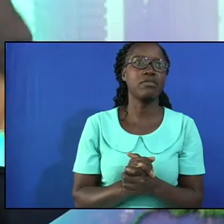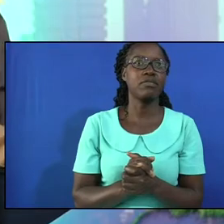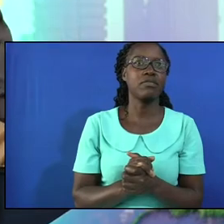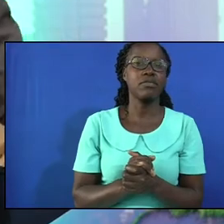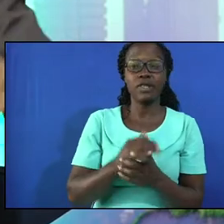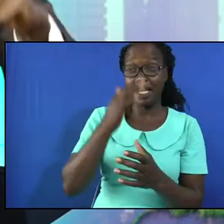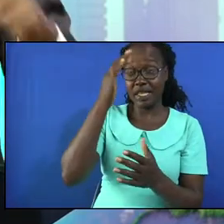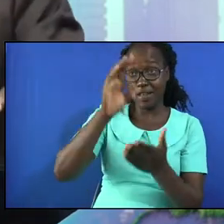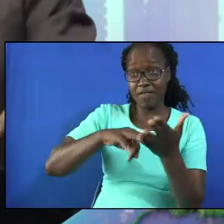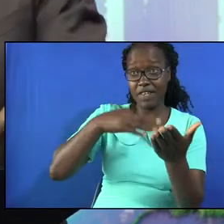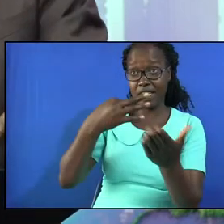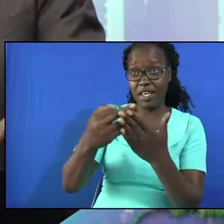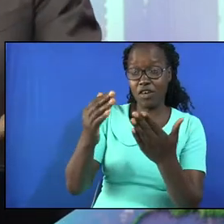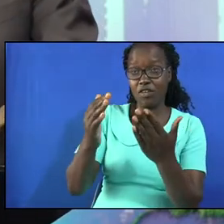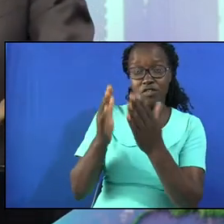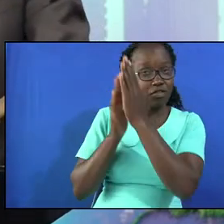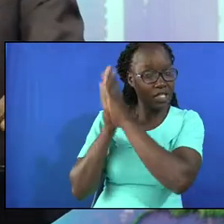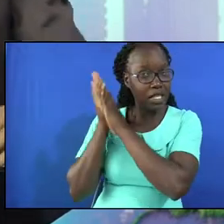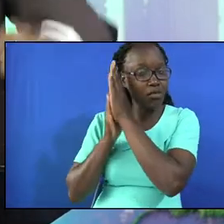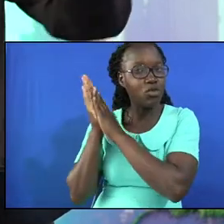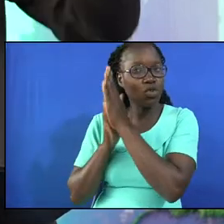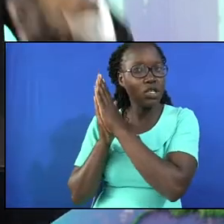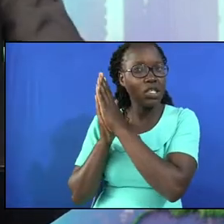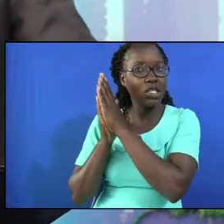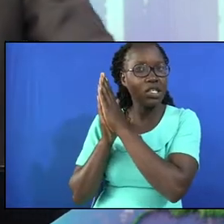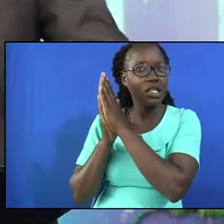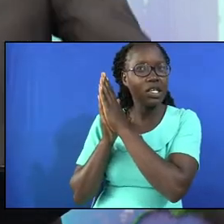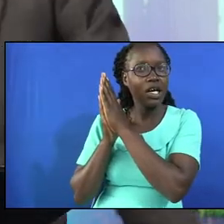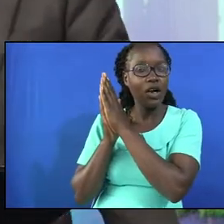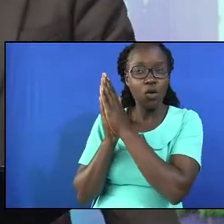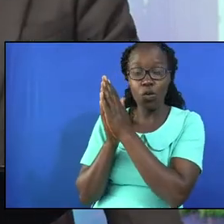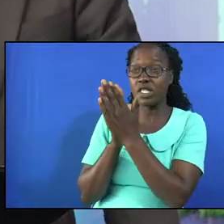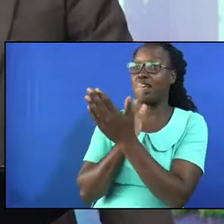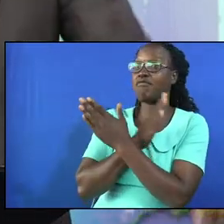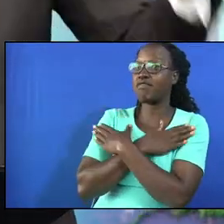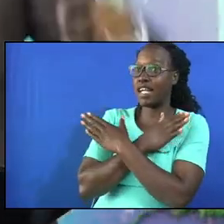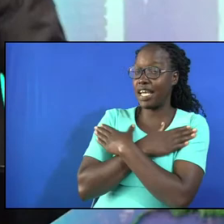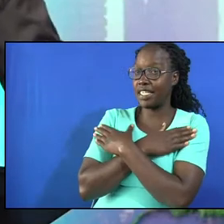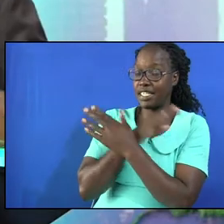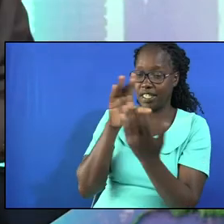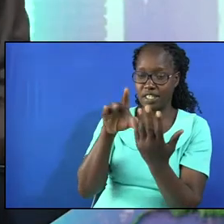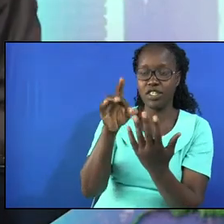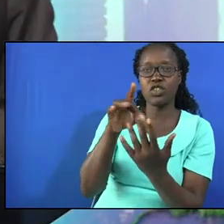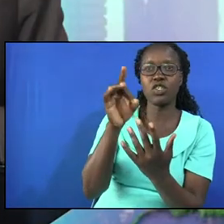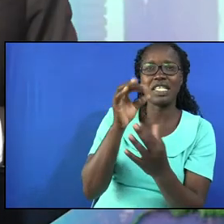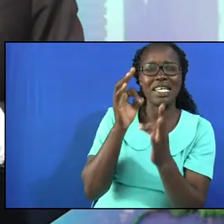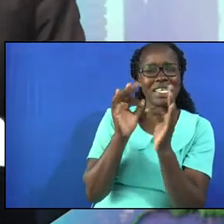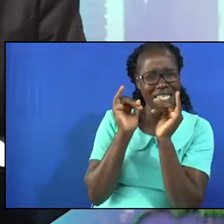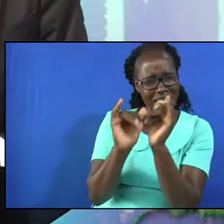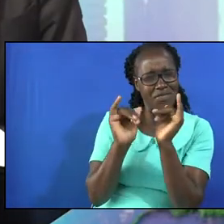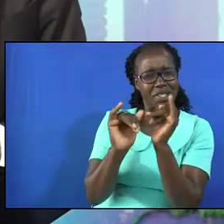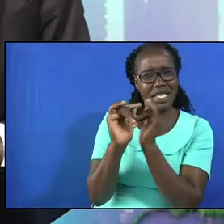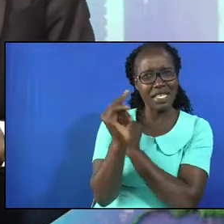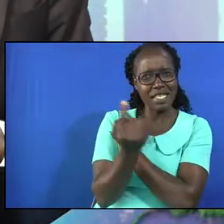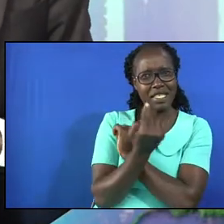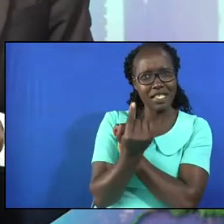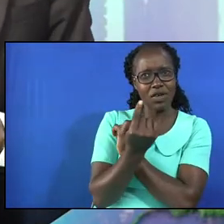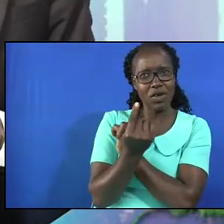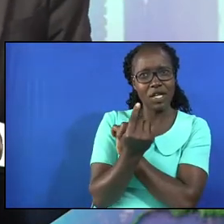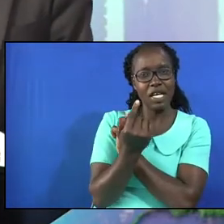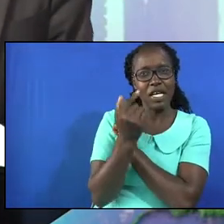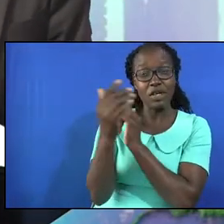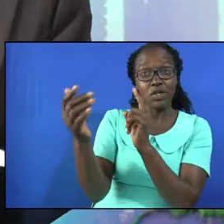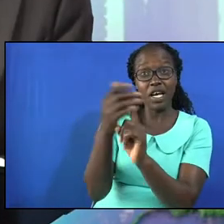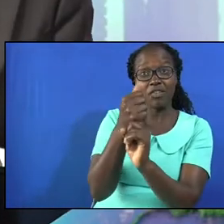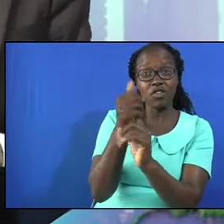Amen. The failure of Samson was the company he chose. If Samson had remained single, he would